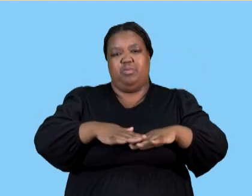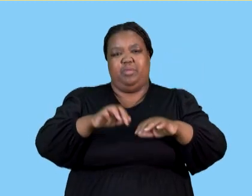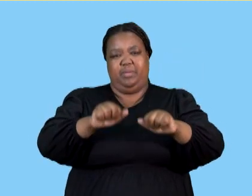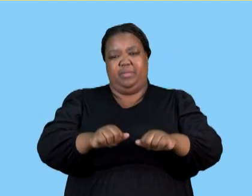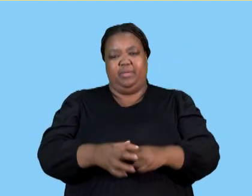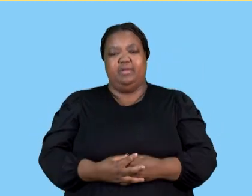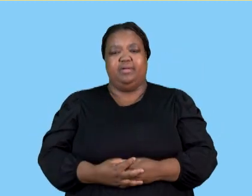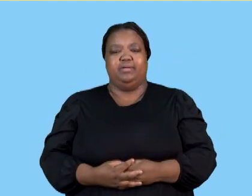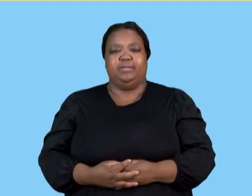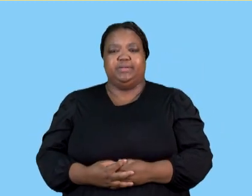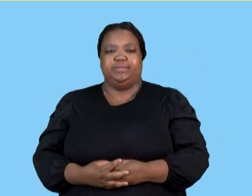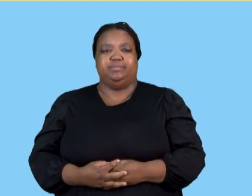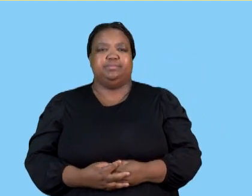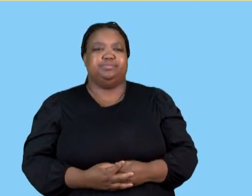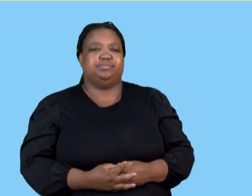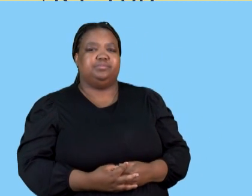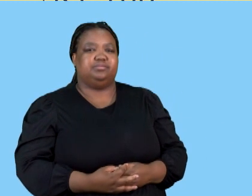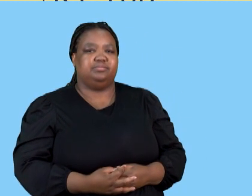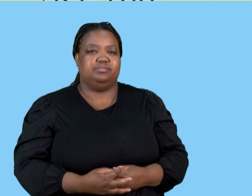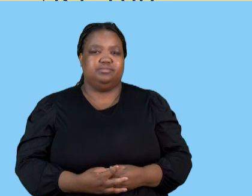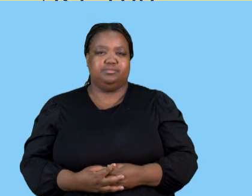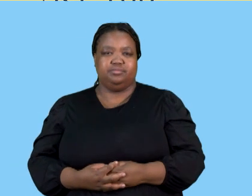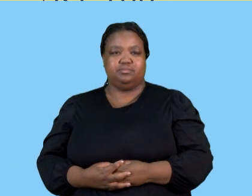in this class.